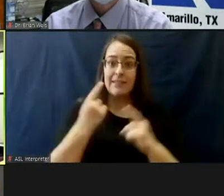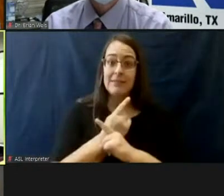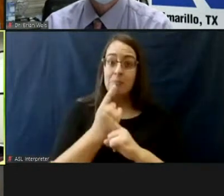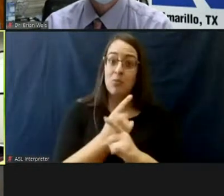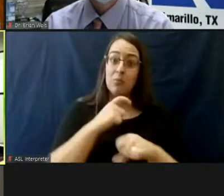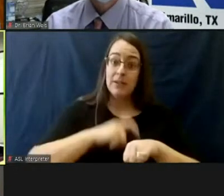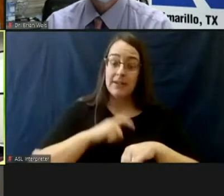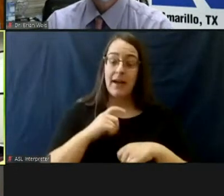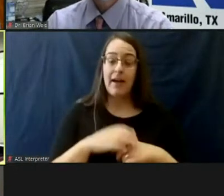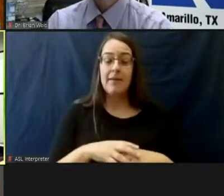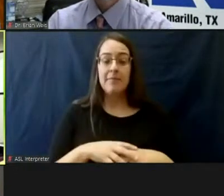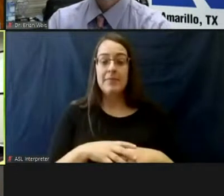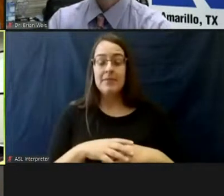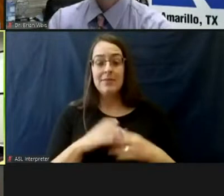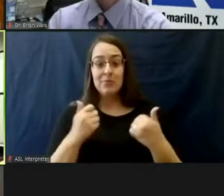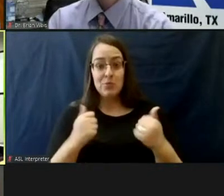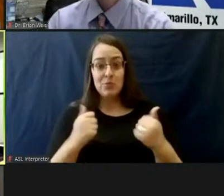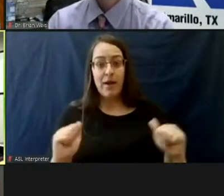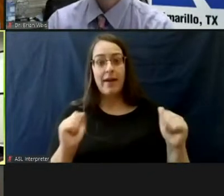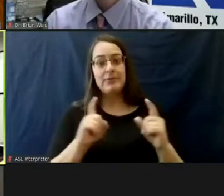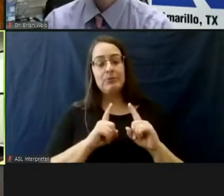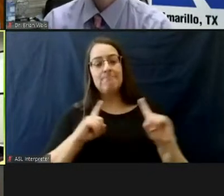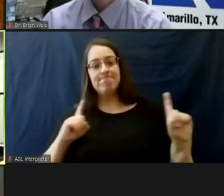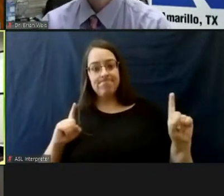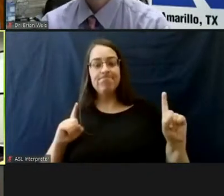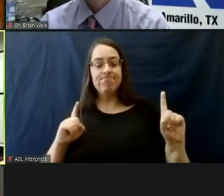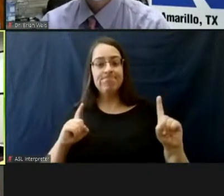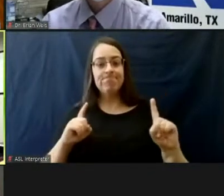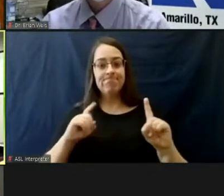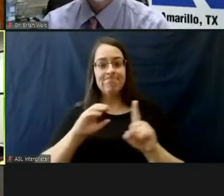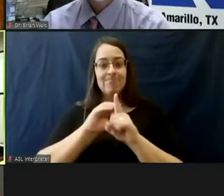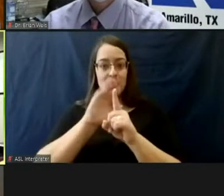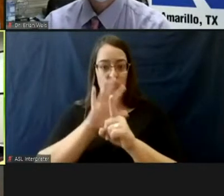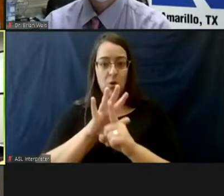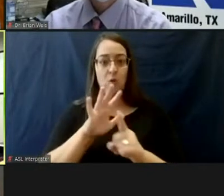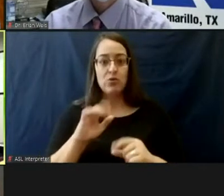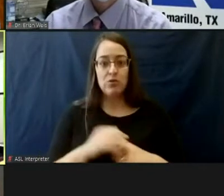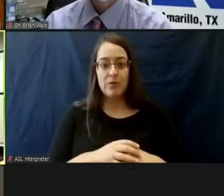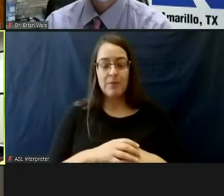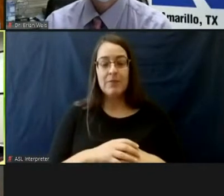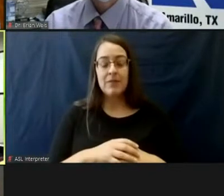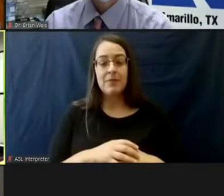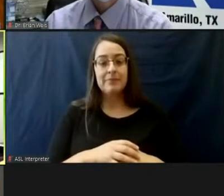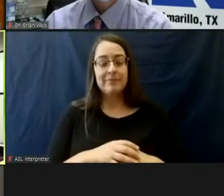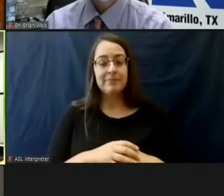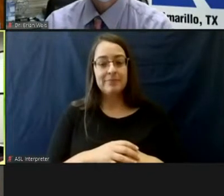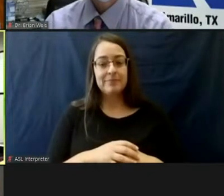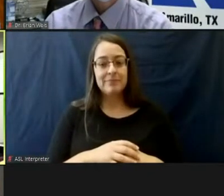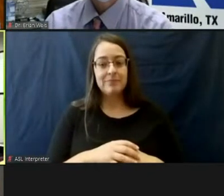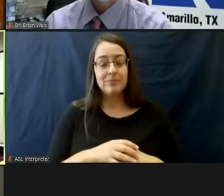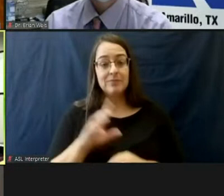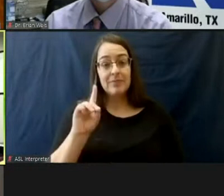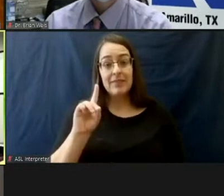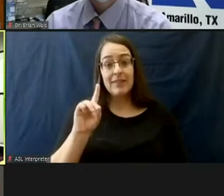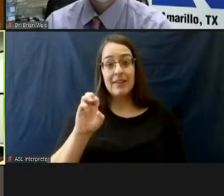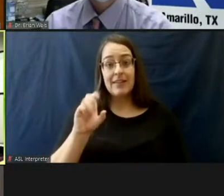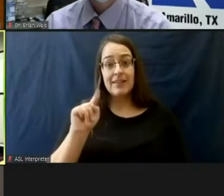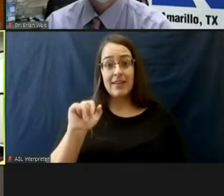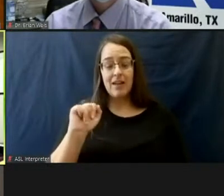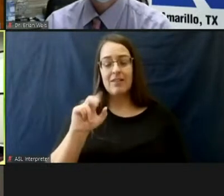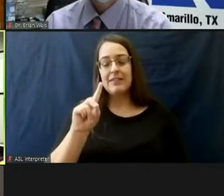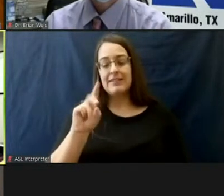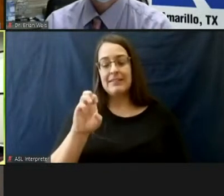to really avoid your exposure. The Delta variant, we know, is the predominant variant in our nation, in our